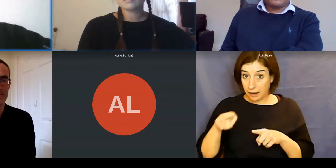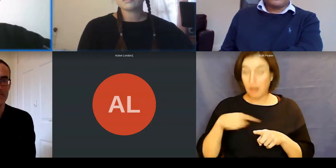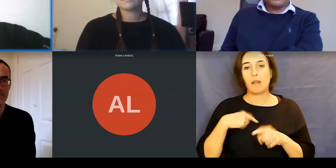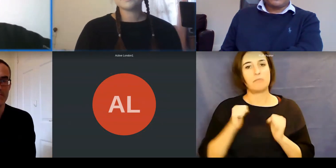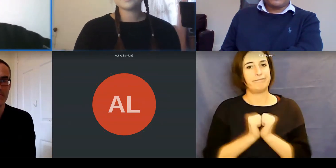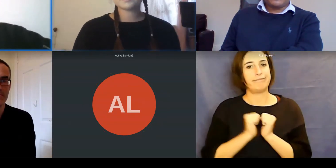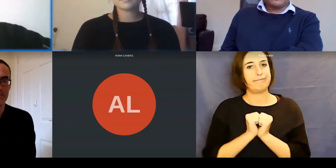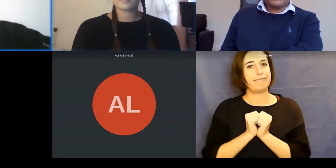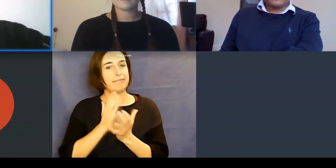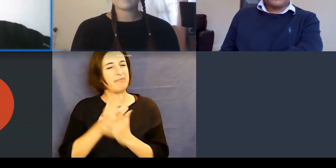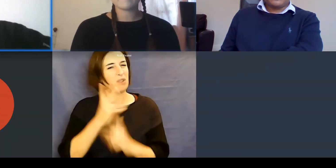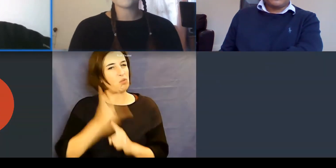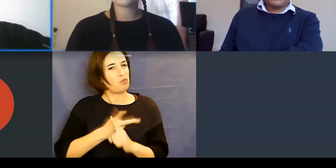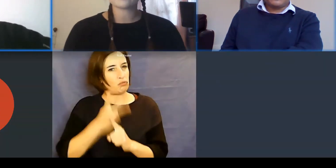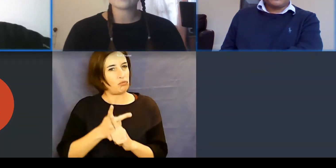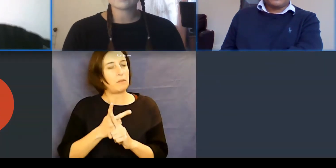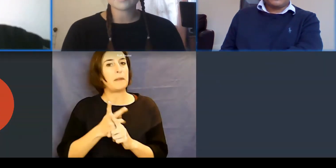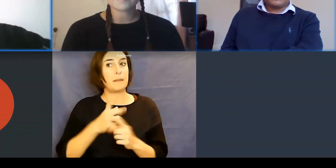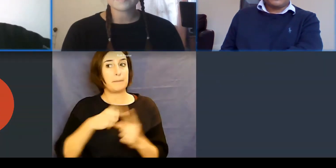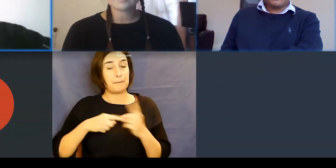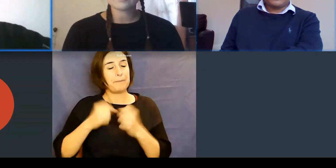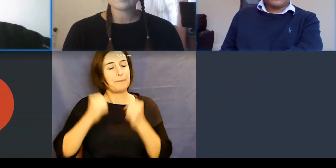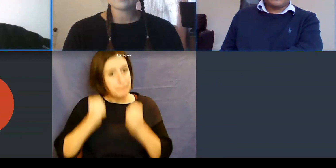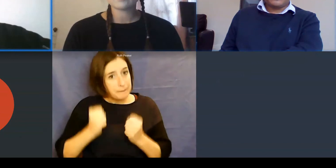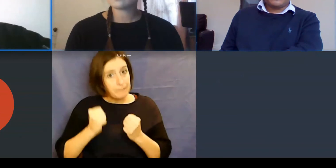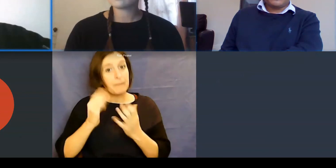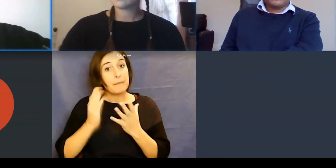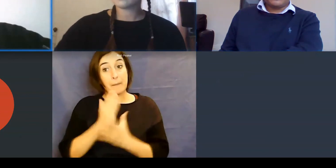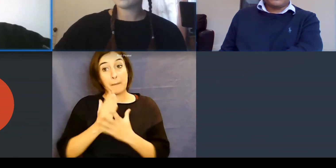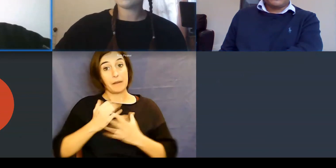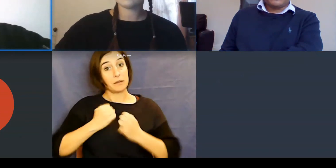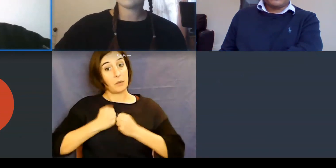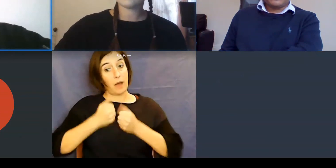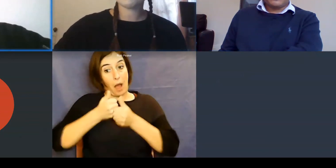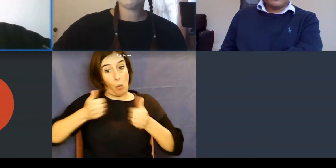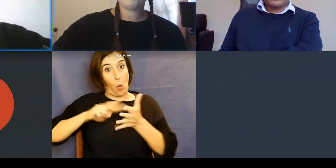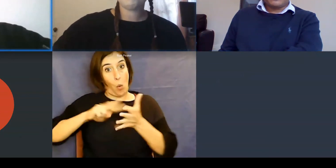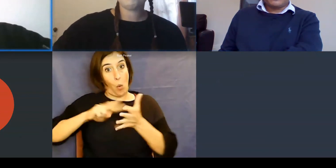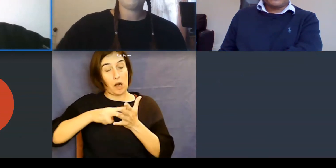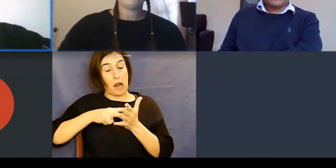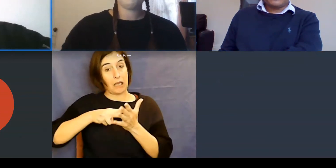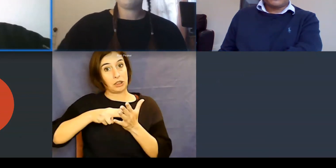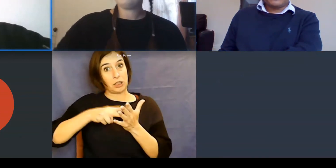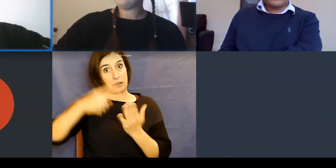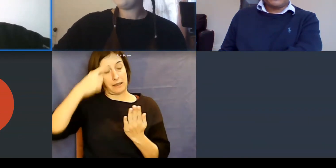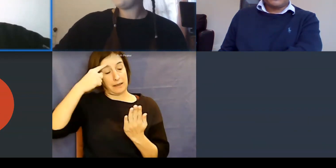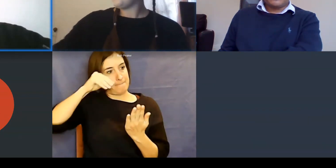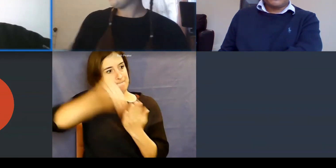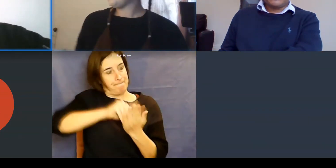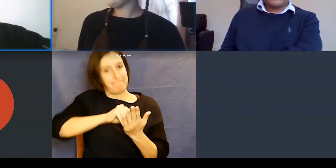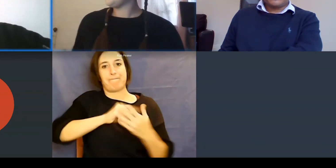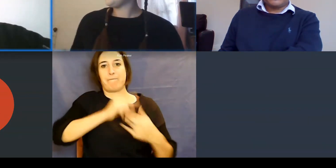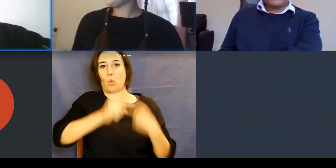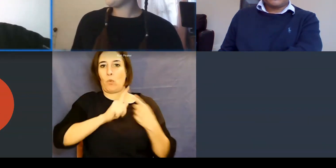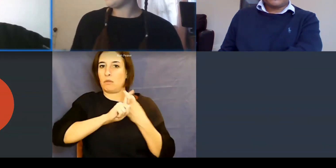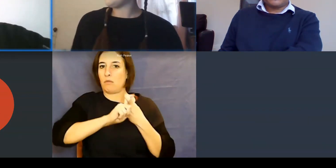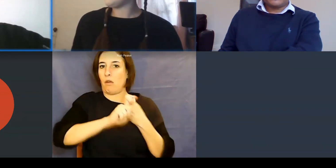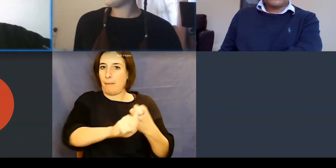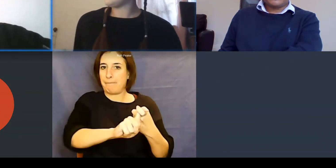to make sure as an organization, we won't let it go off the agenda. We don't, I mean, one of the saddest, you know, it